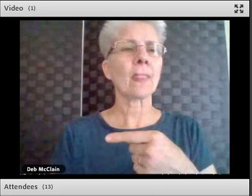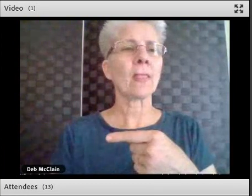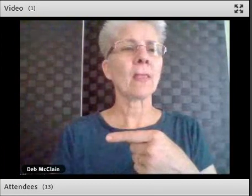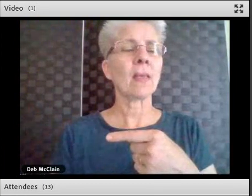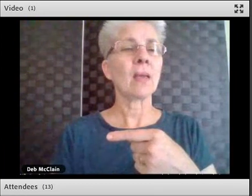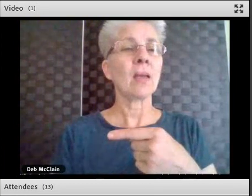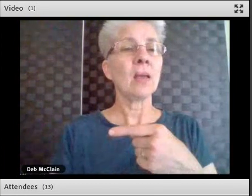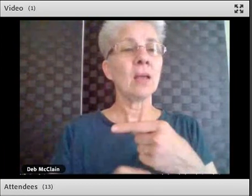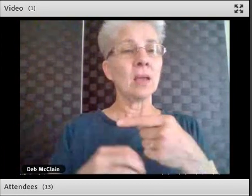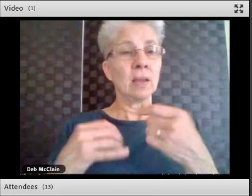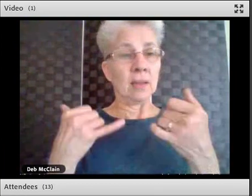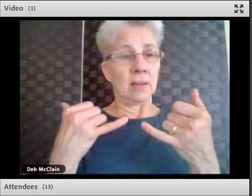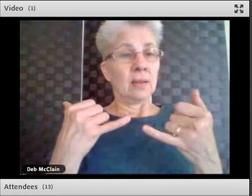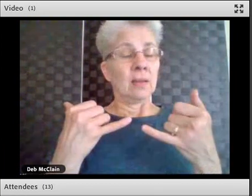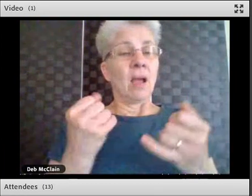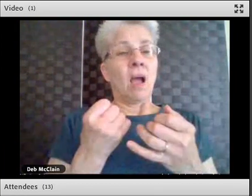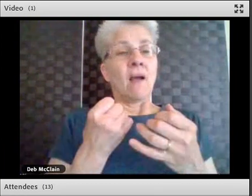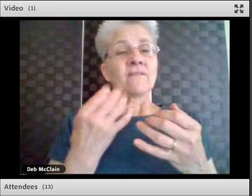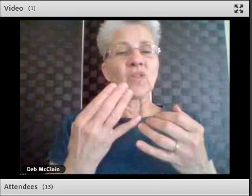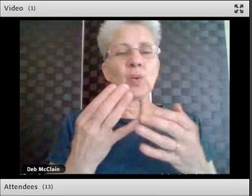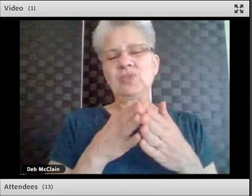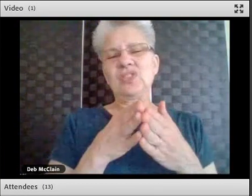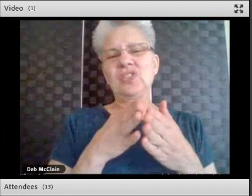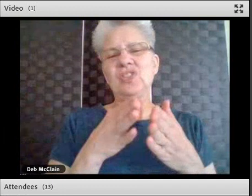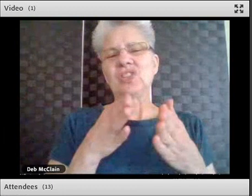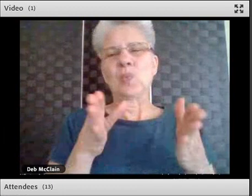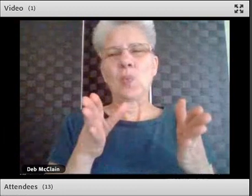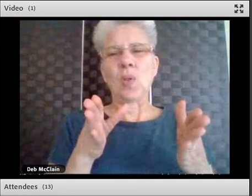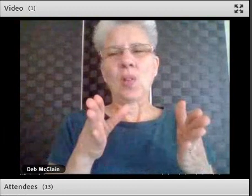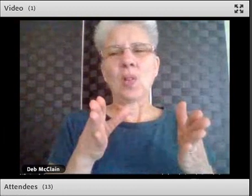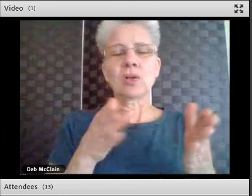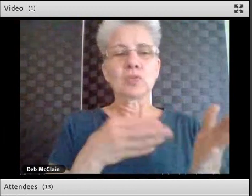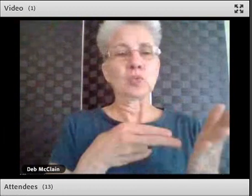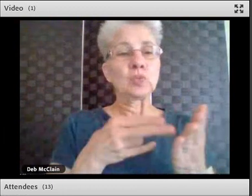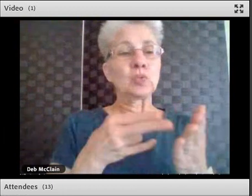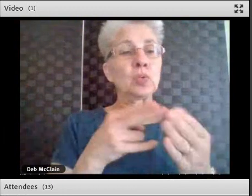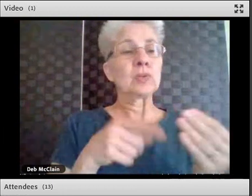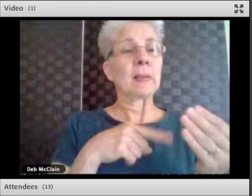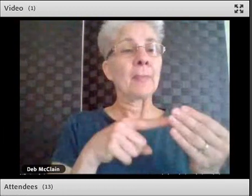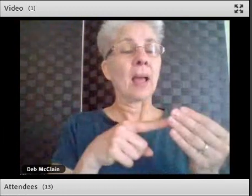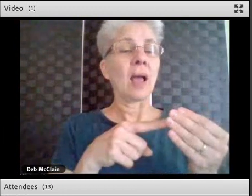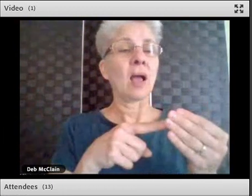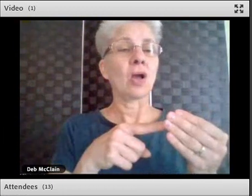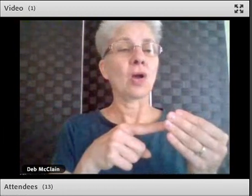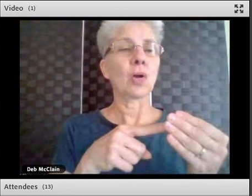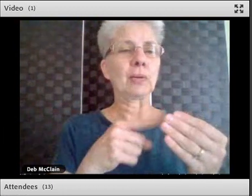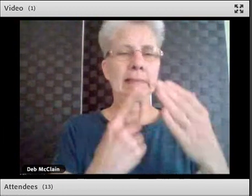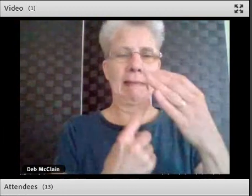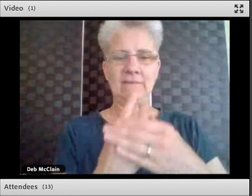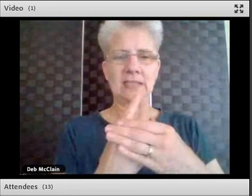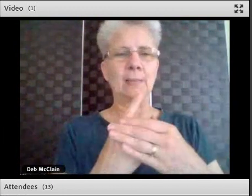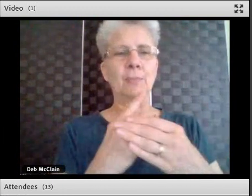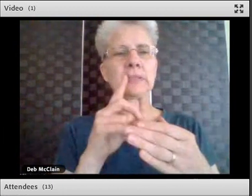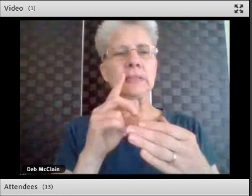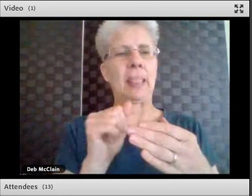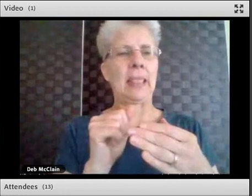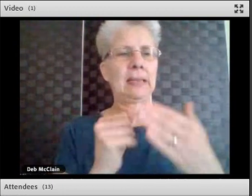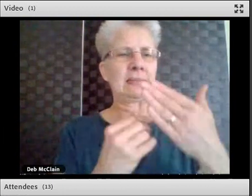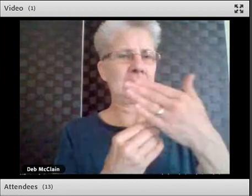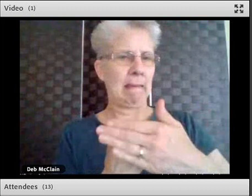Okay, so a few general truths about invisible physical disabilities